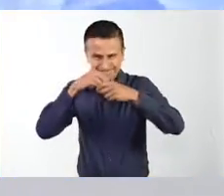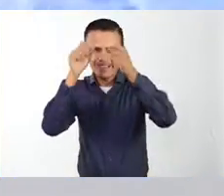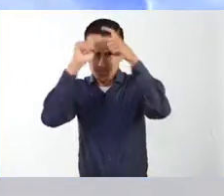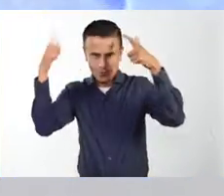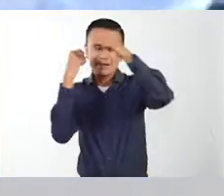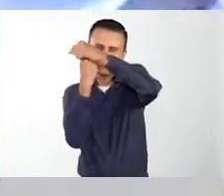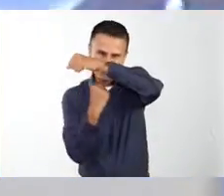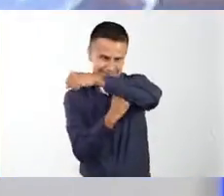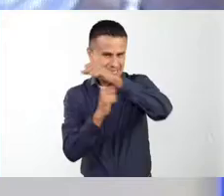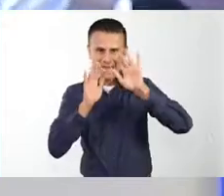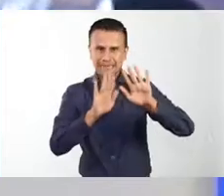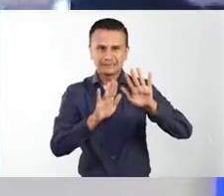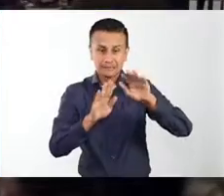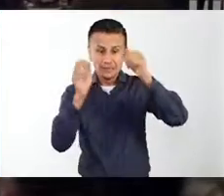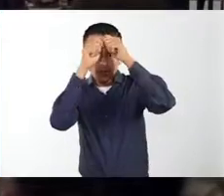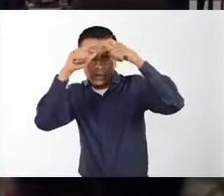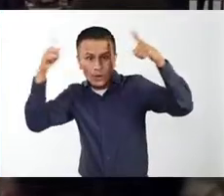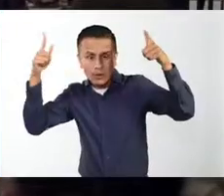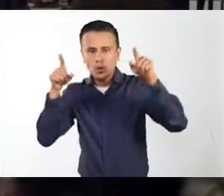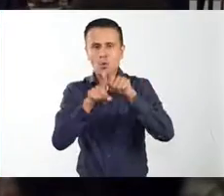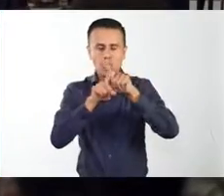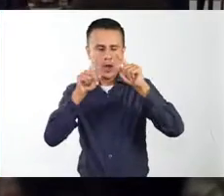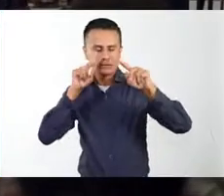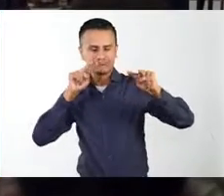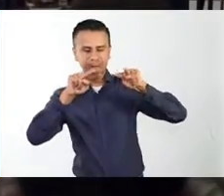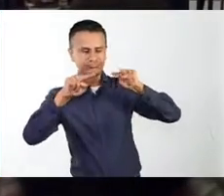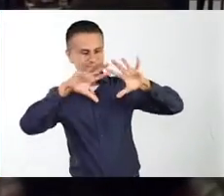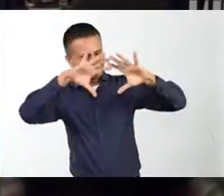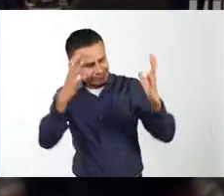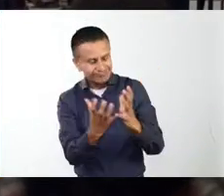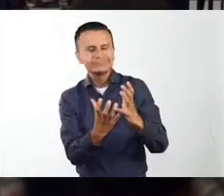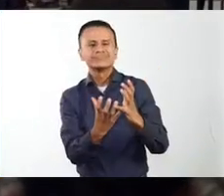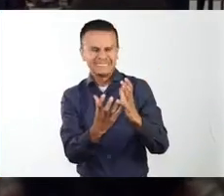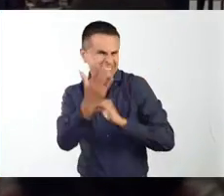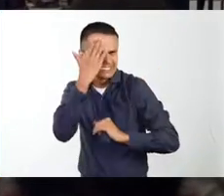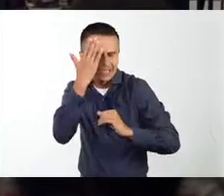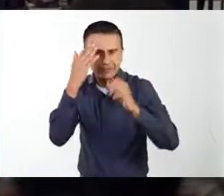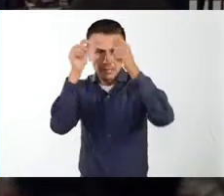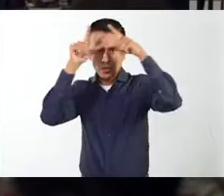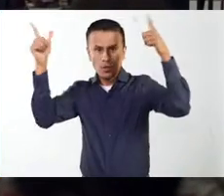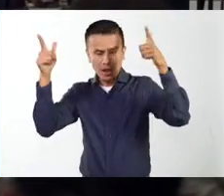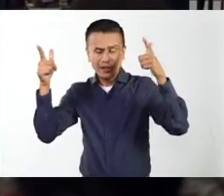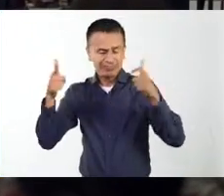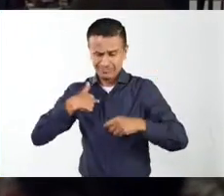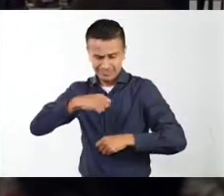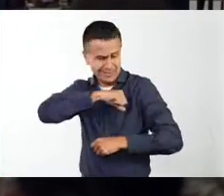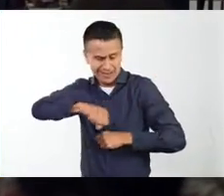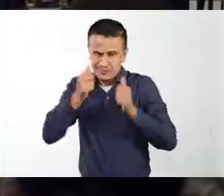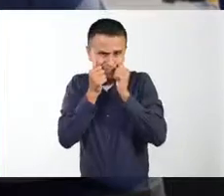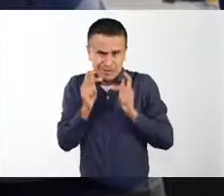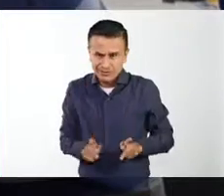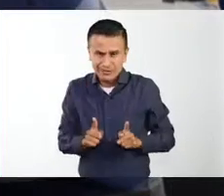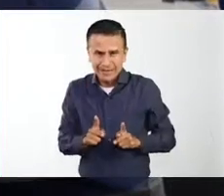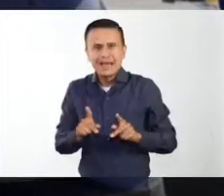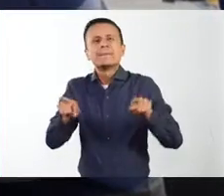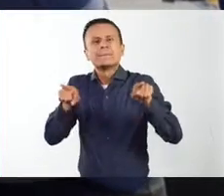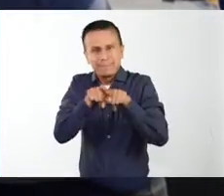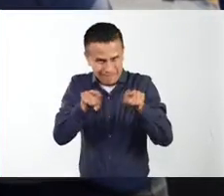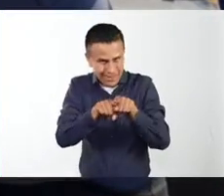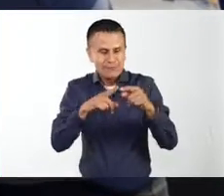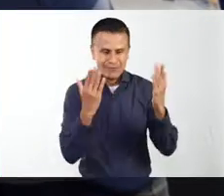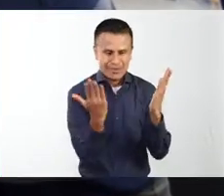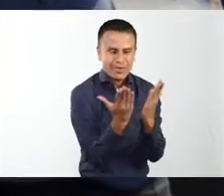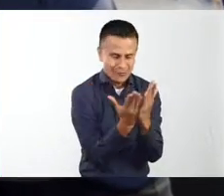our vision of the world. The thing we are talking about is that language is a human